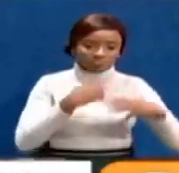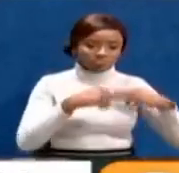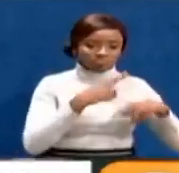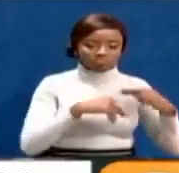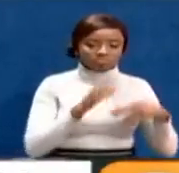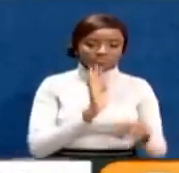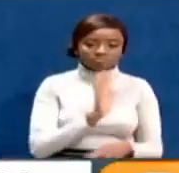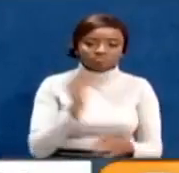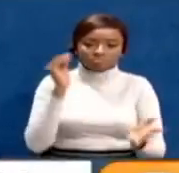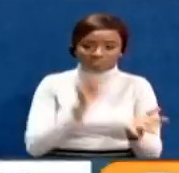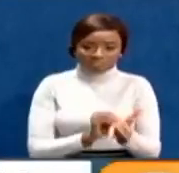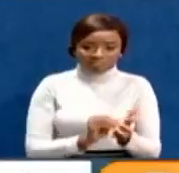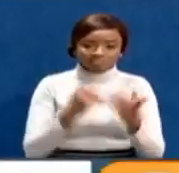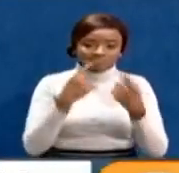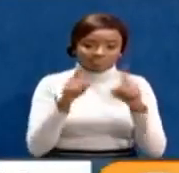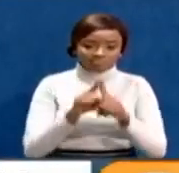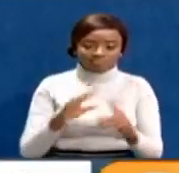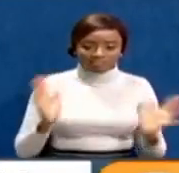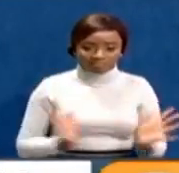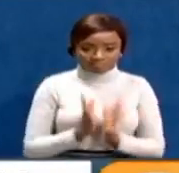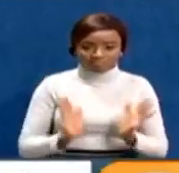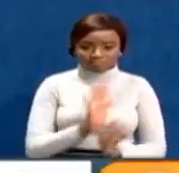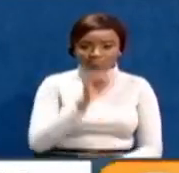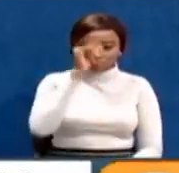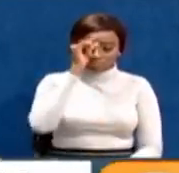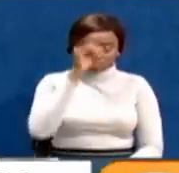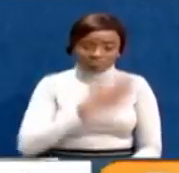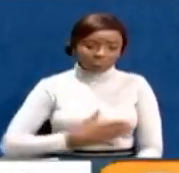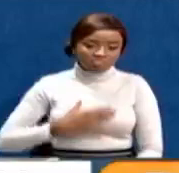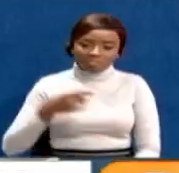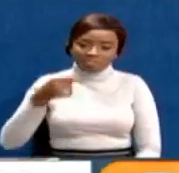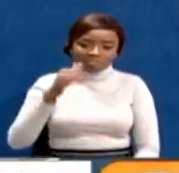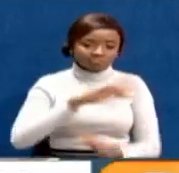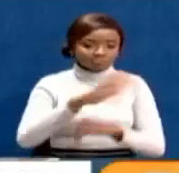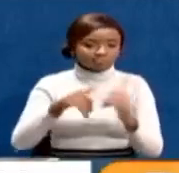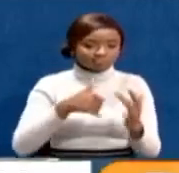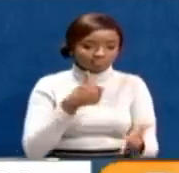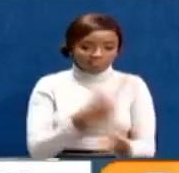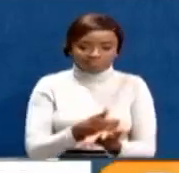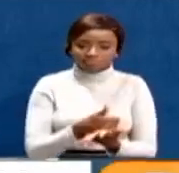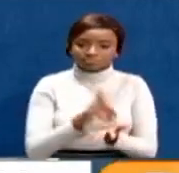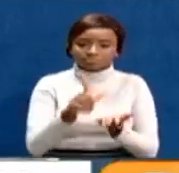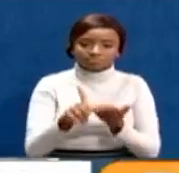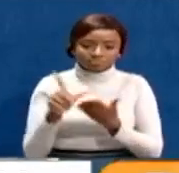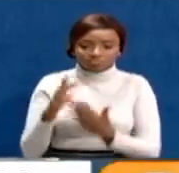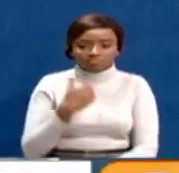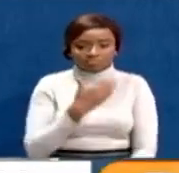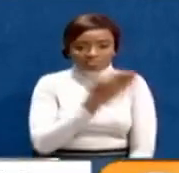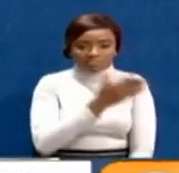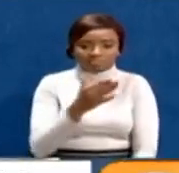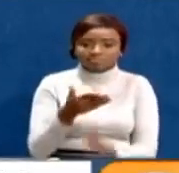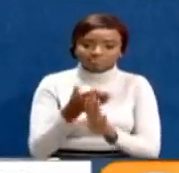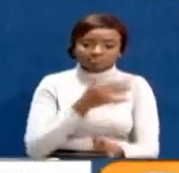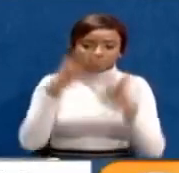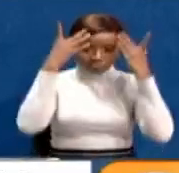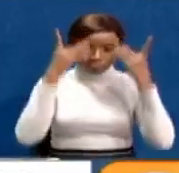current version. This as it urged the government to settle all debts owed by KQ and ensure its stability before considering